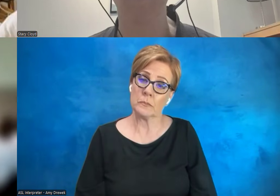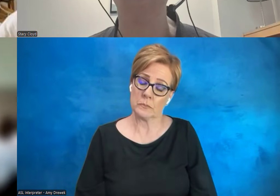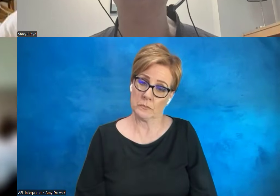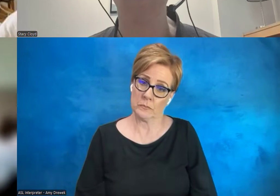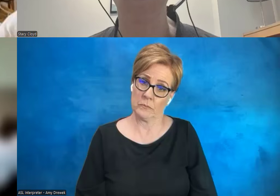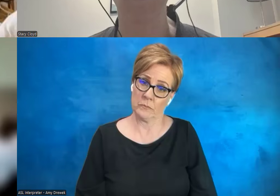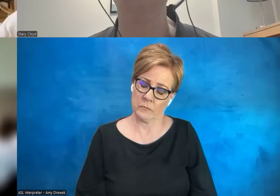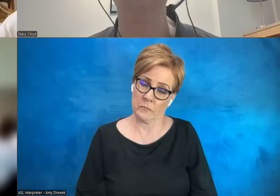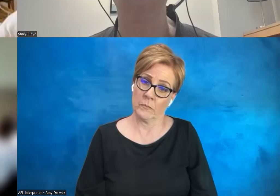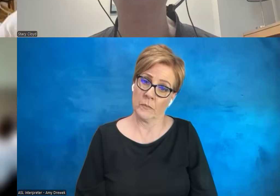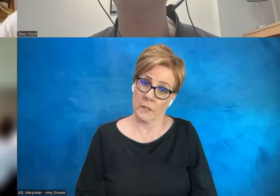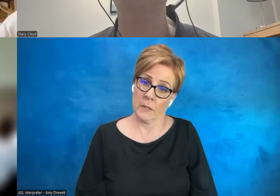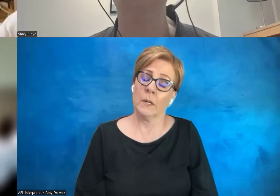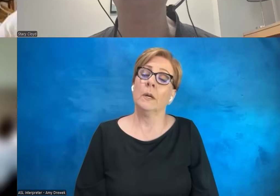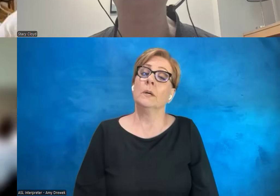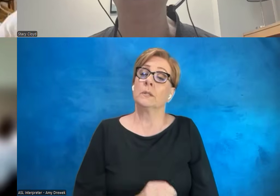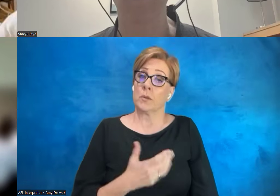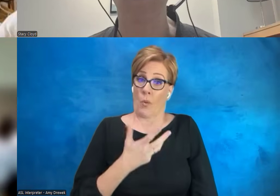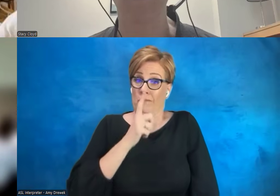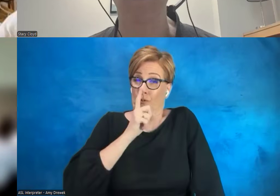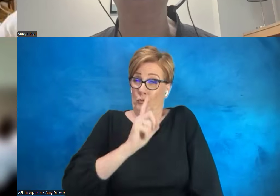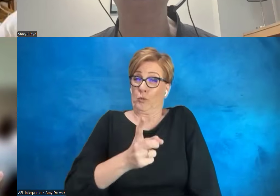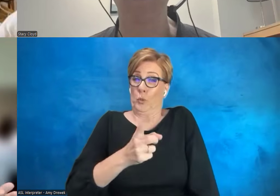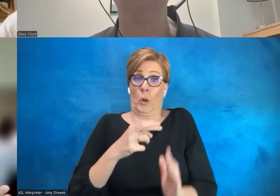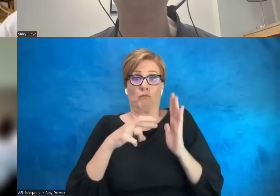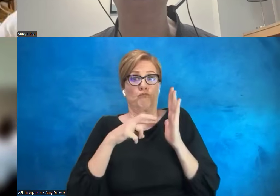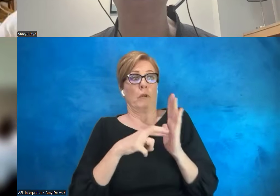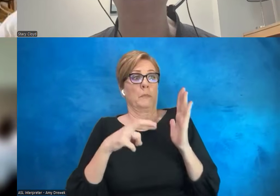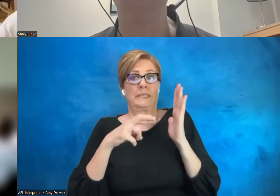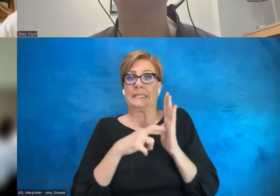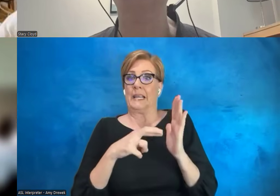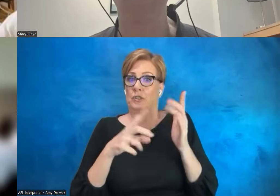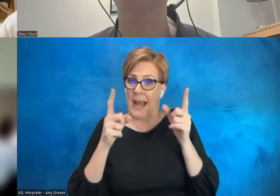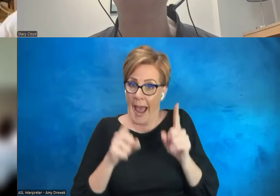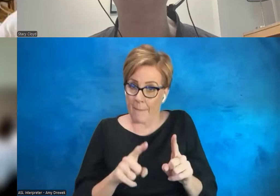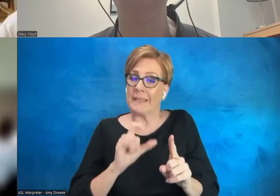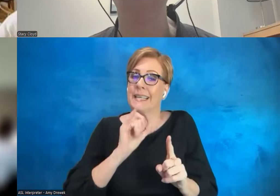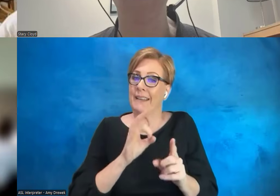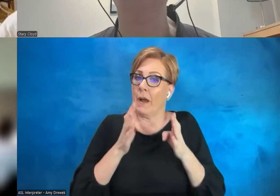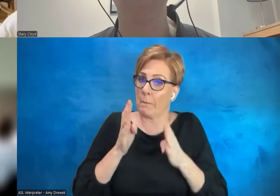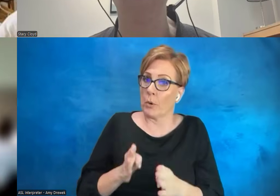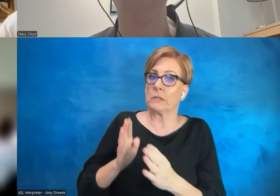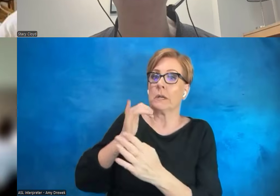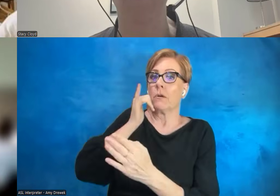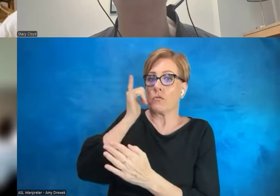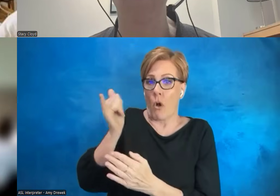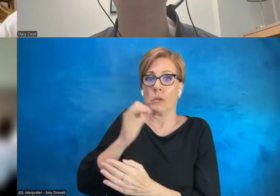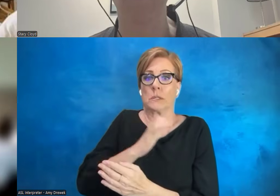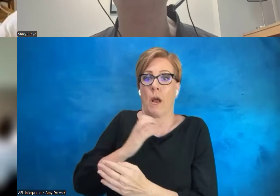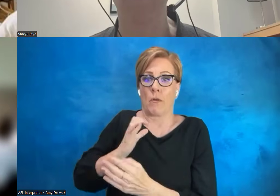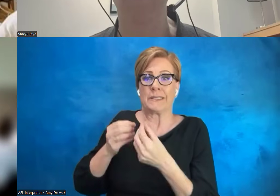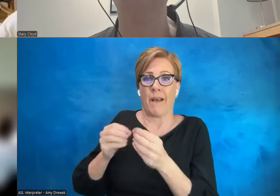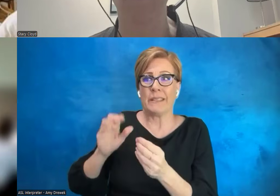our representative democracy, where an individual is calling upon a member of Congress to help them navigate that federal agency for a specific